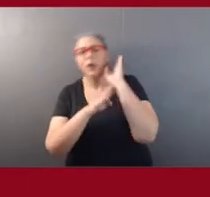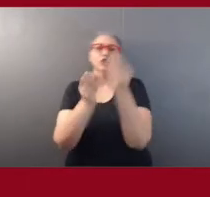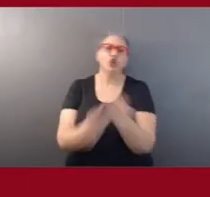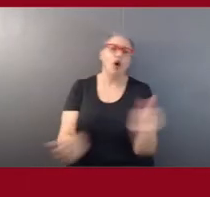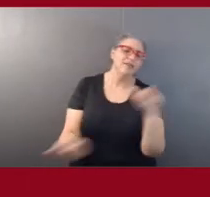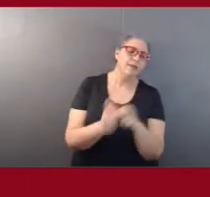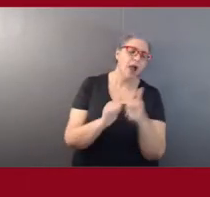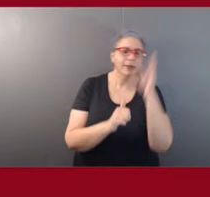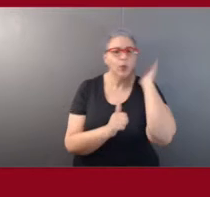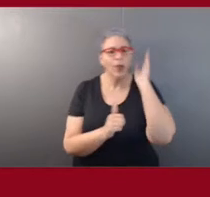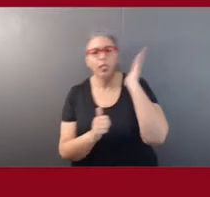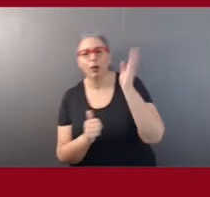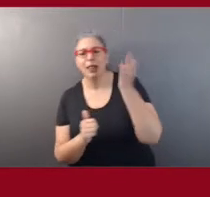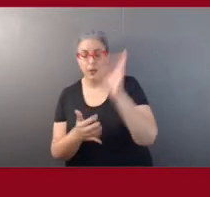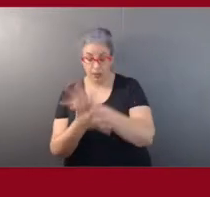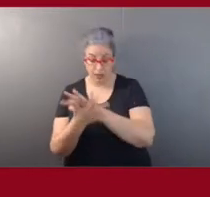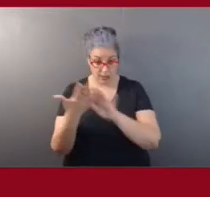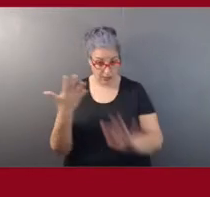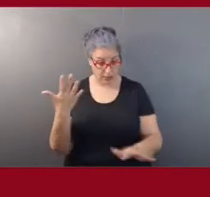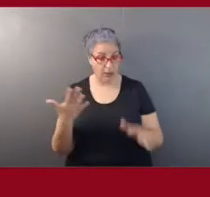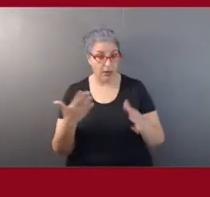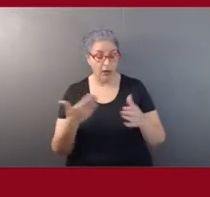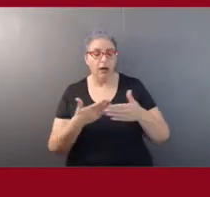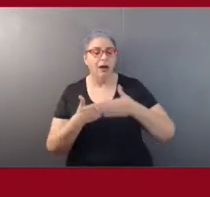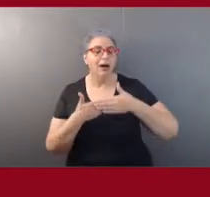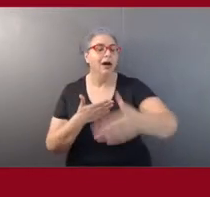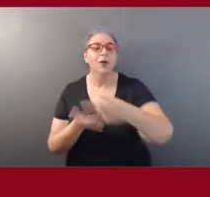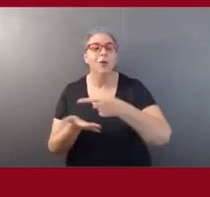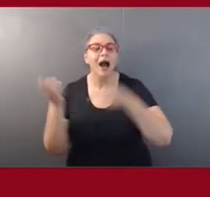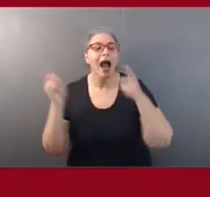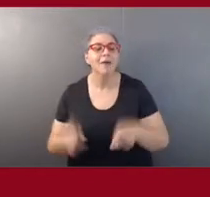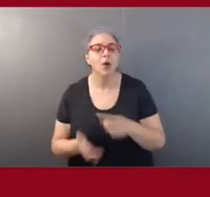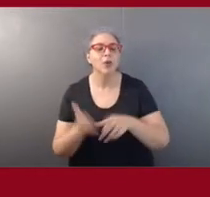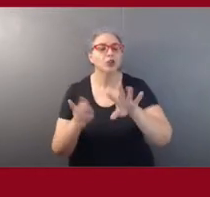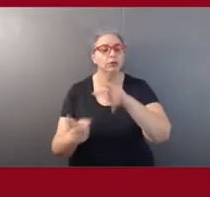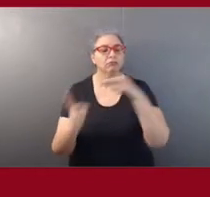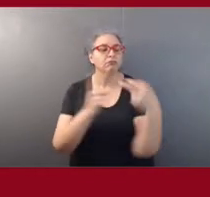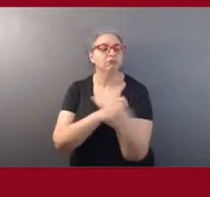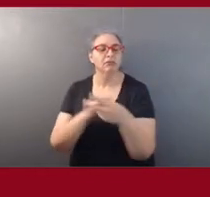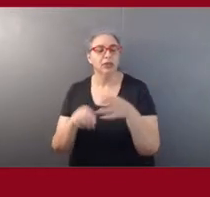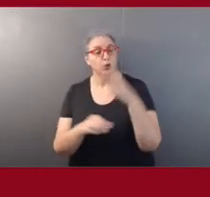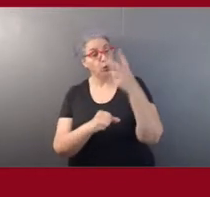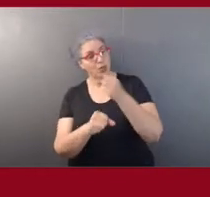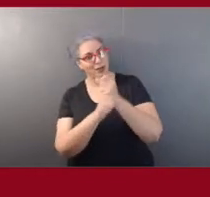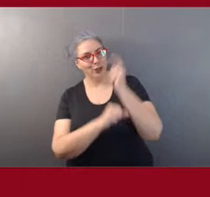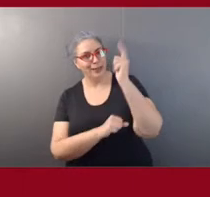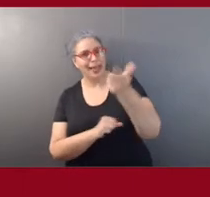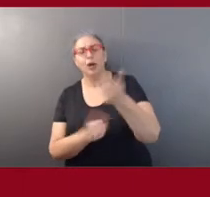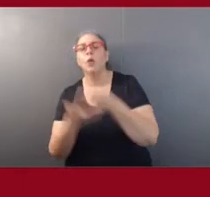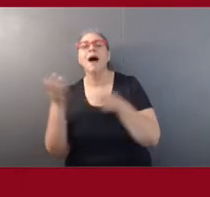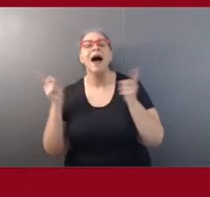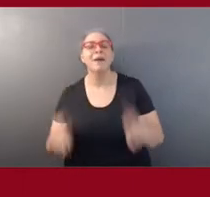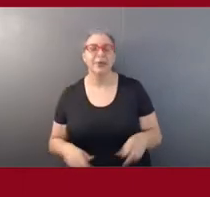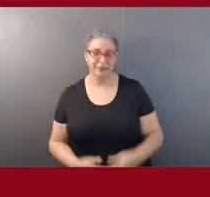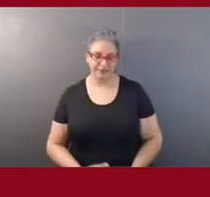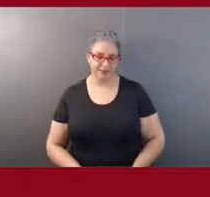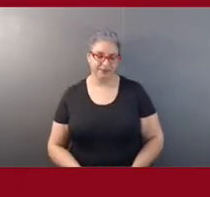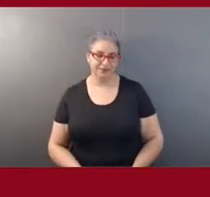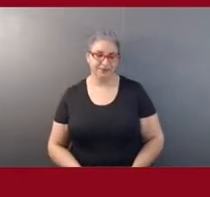know, as it saw in the entertainment industry. I mean, what's your view on how the last 2 years have played out from that